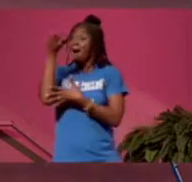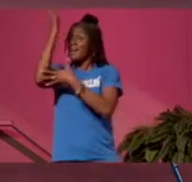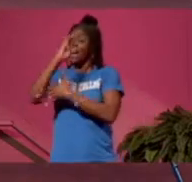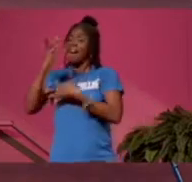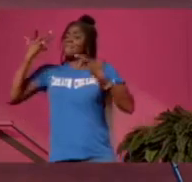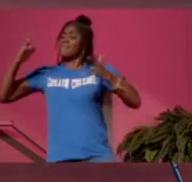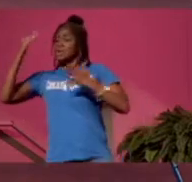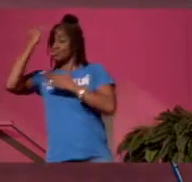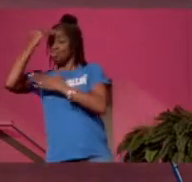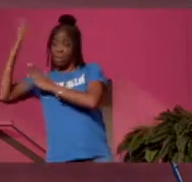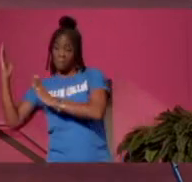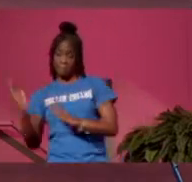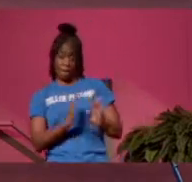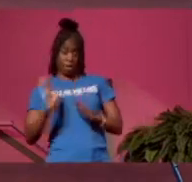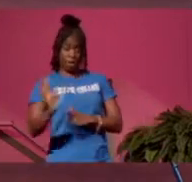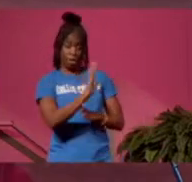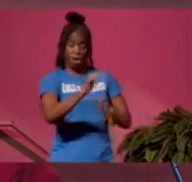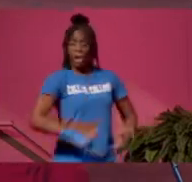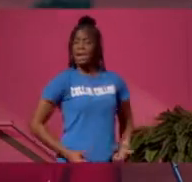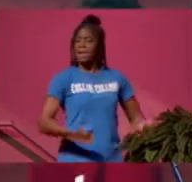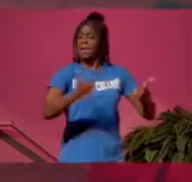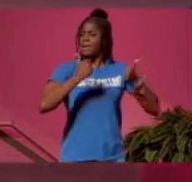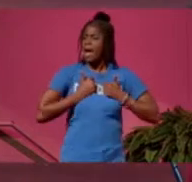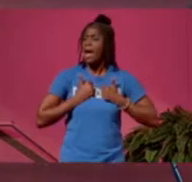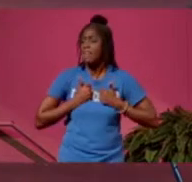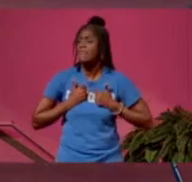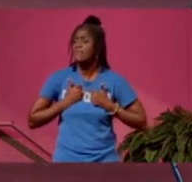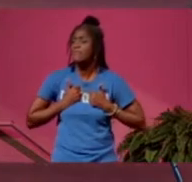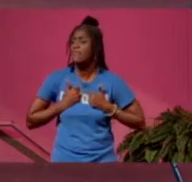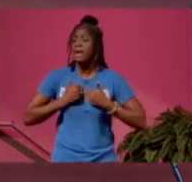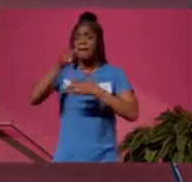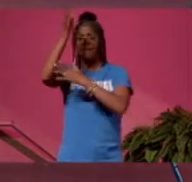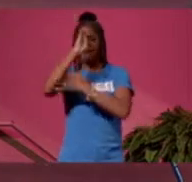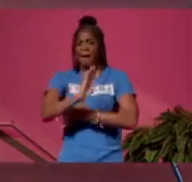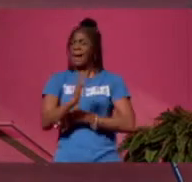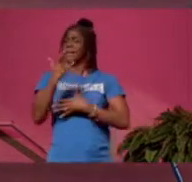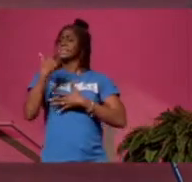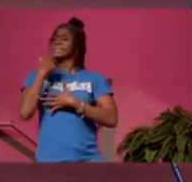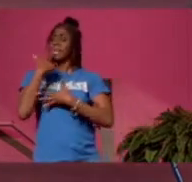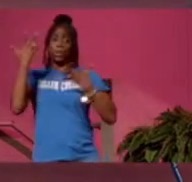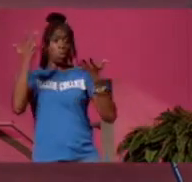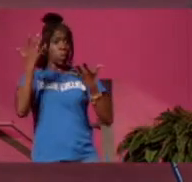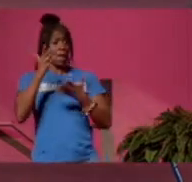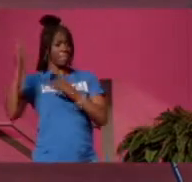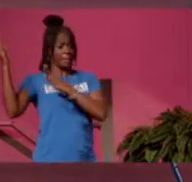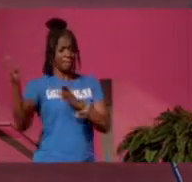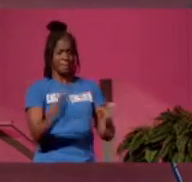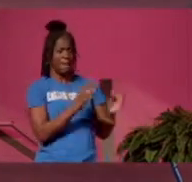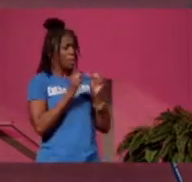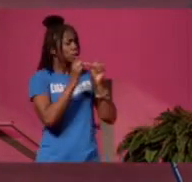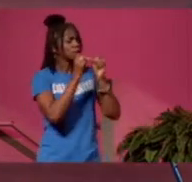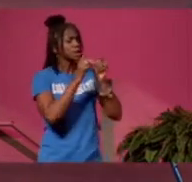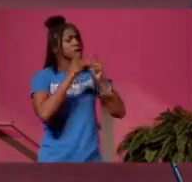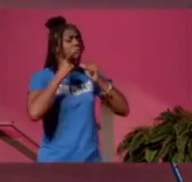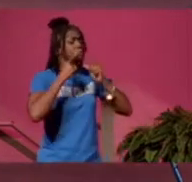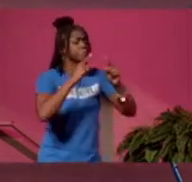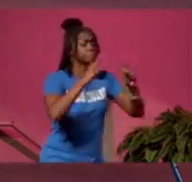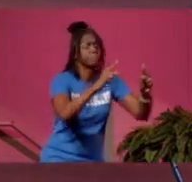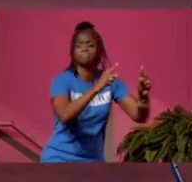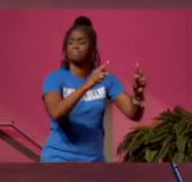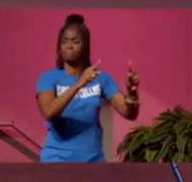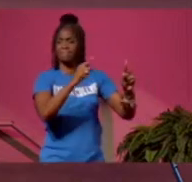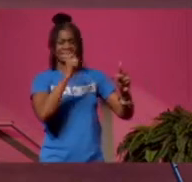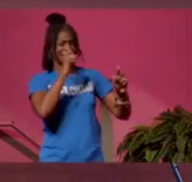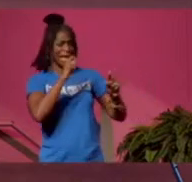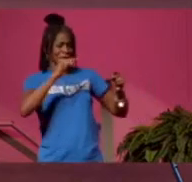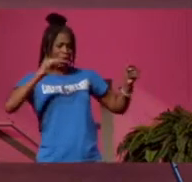I have for you, yeah, declares the Lord. Plans, yeah, to prosper you and not to